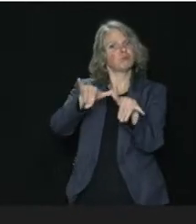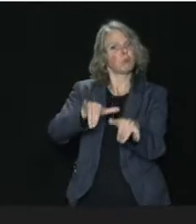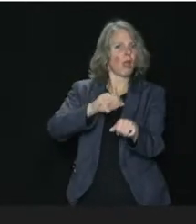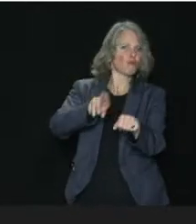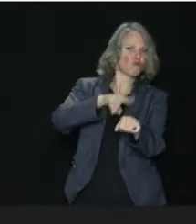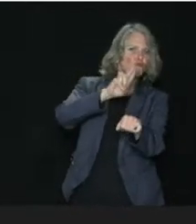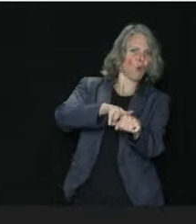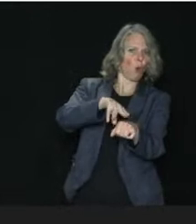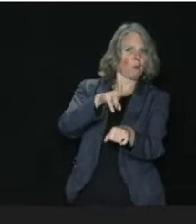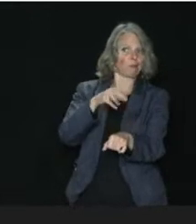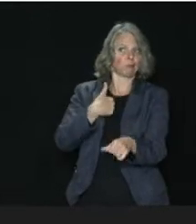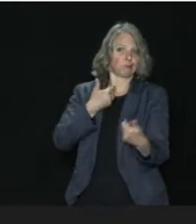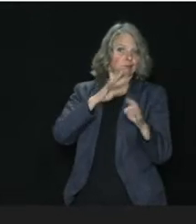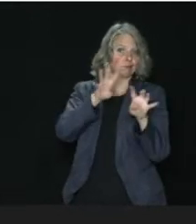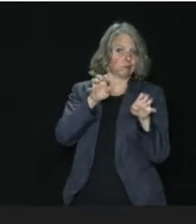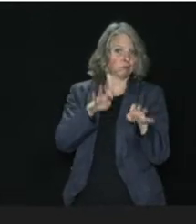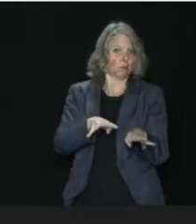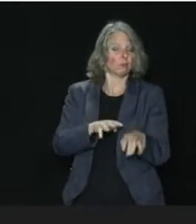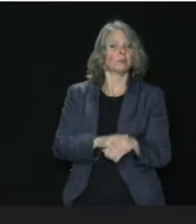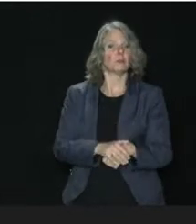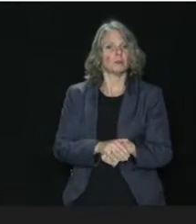A number of countries are aligning